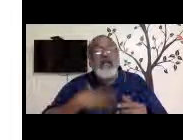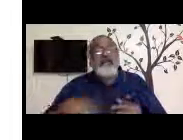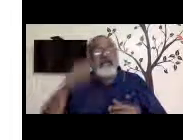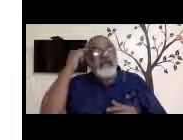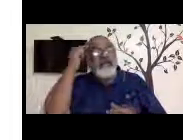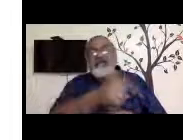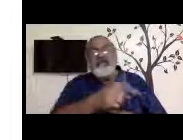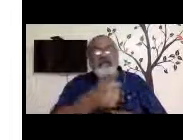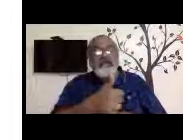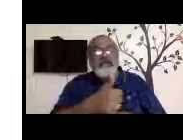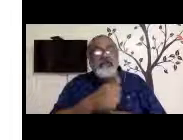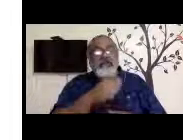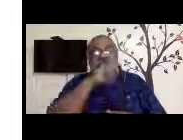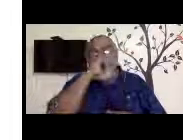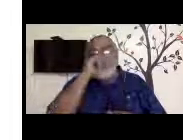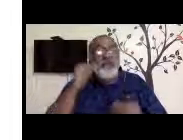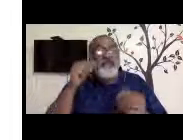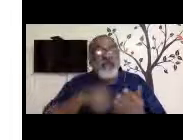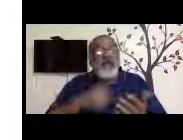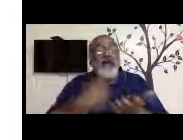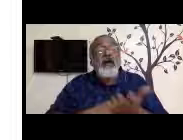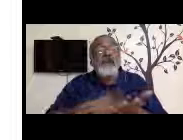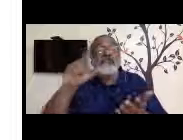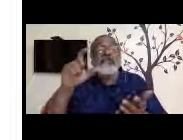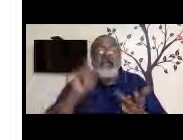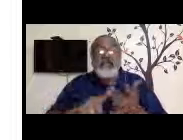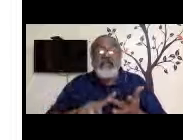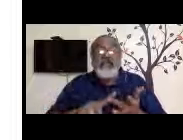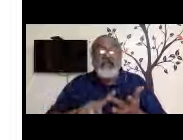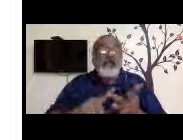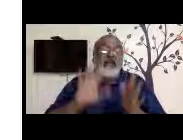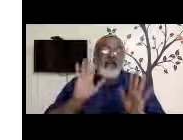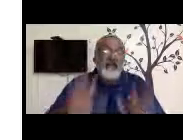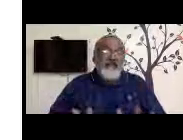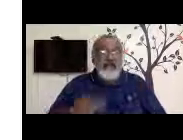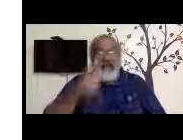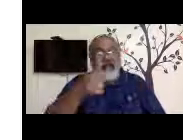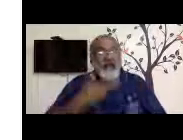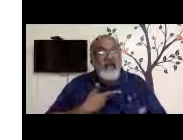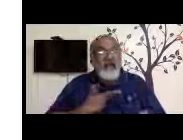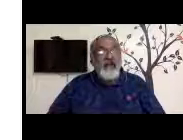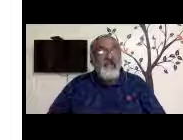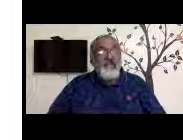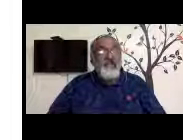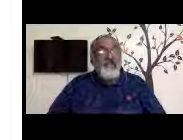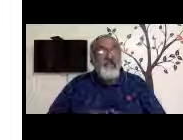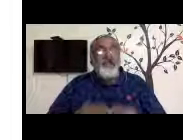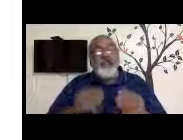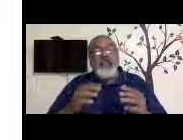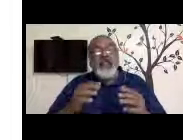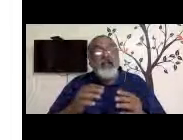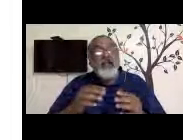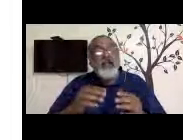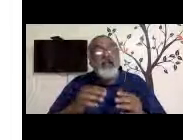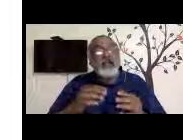the Rehabilitation Council of India, and it is also managed by the